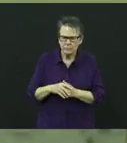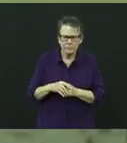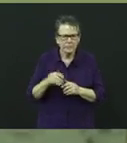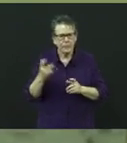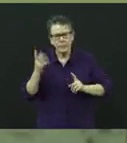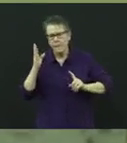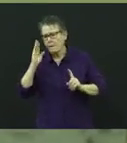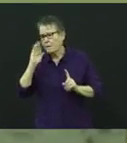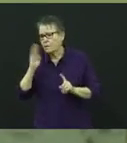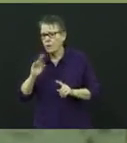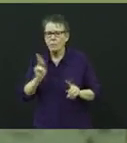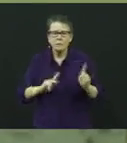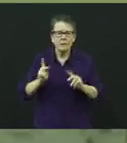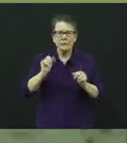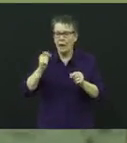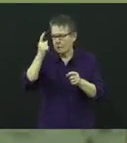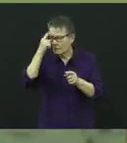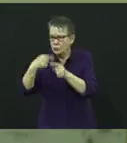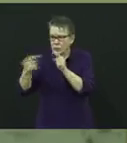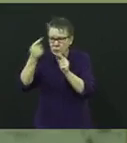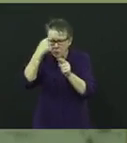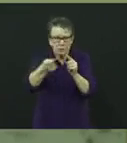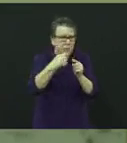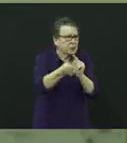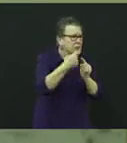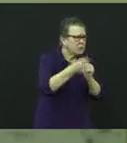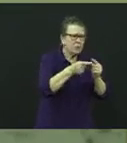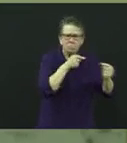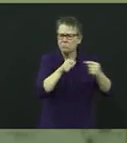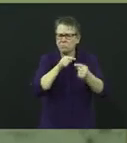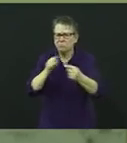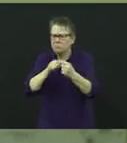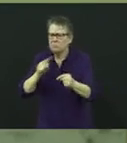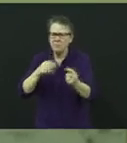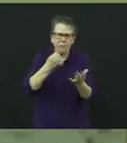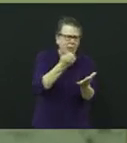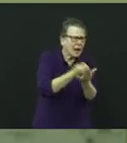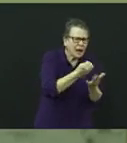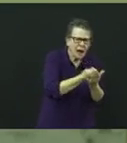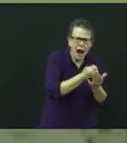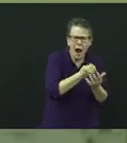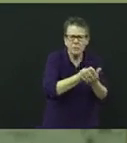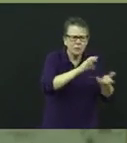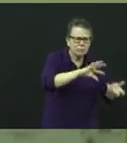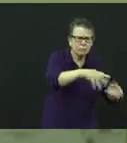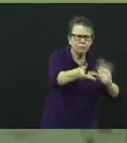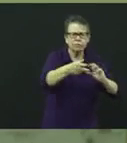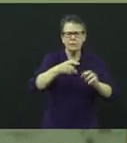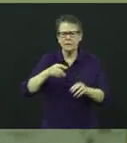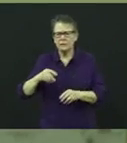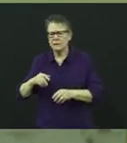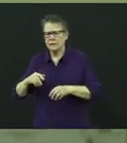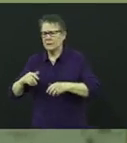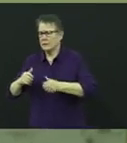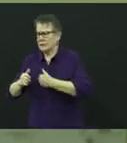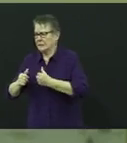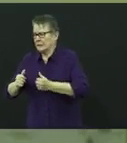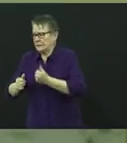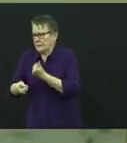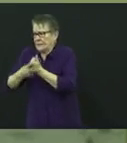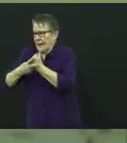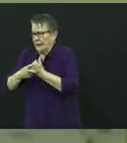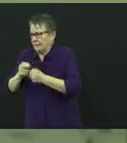the economic impact and the social disruption versus the potential saving of human life. And certainly as a physician, I'm going to